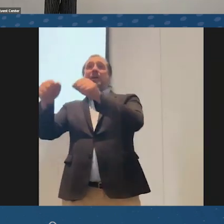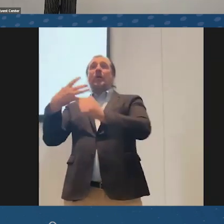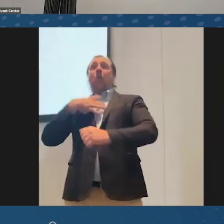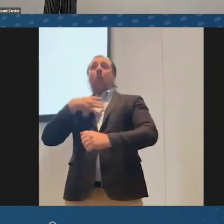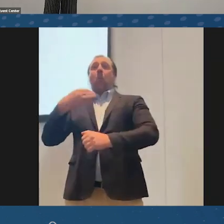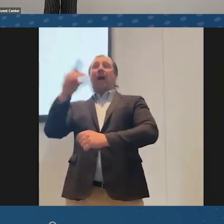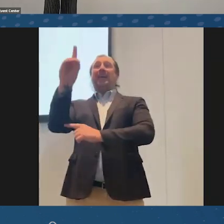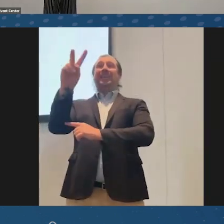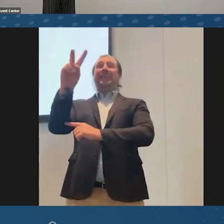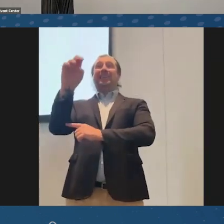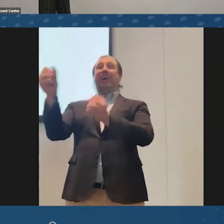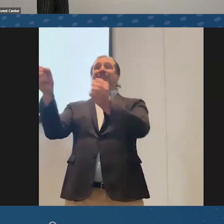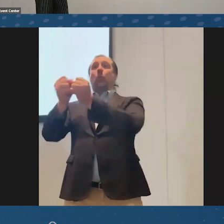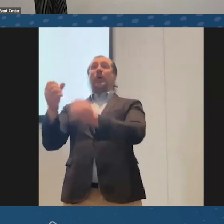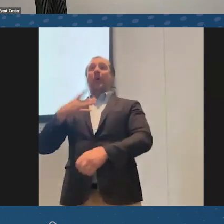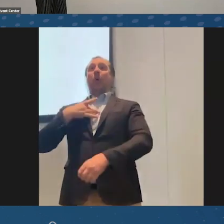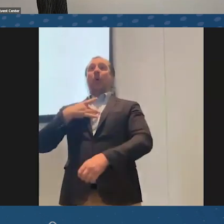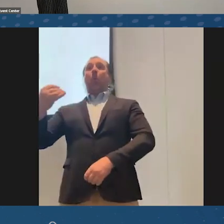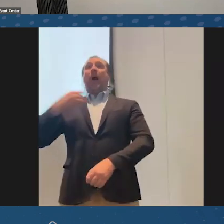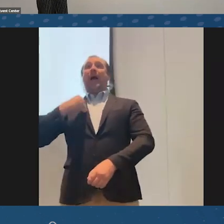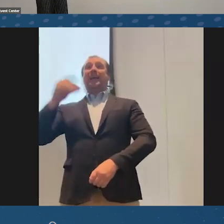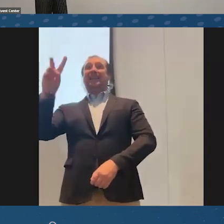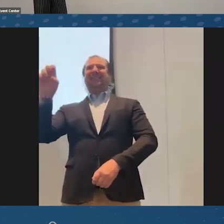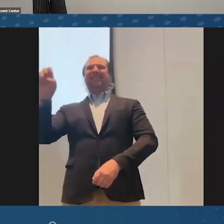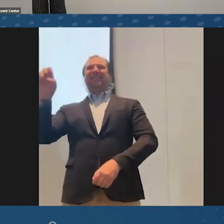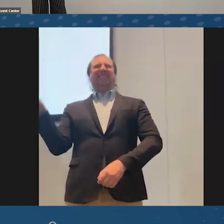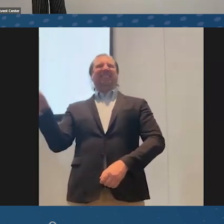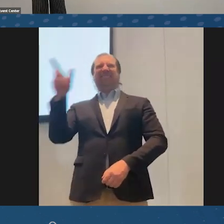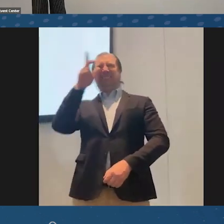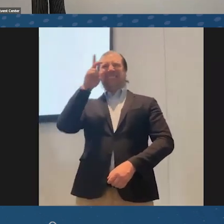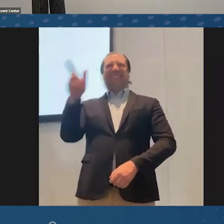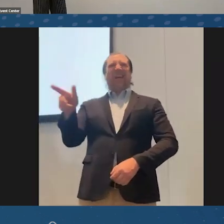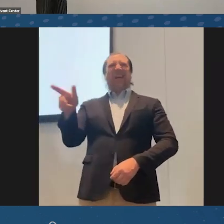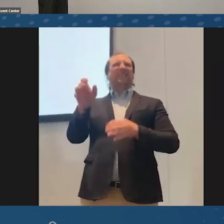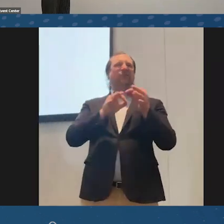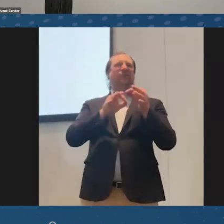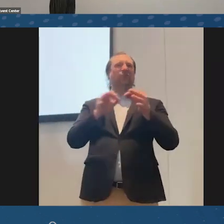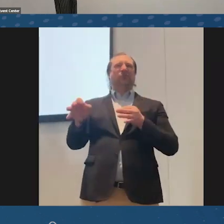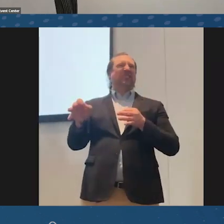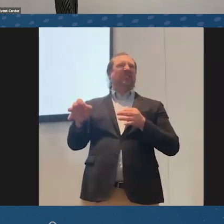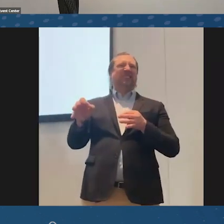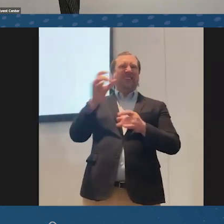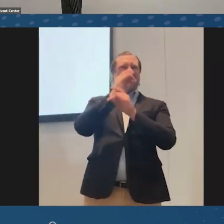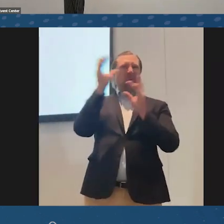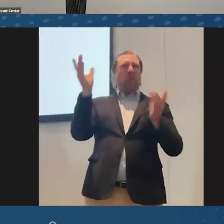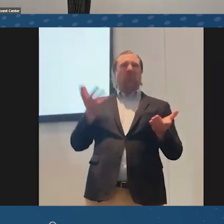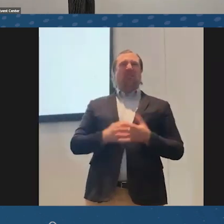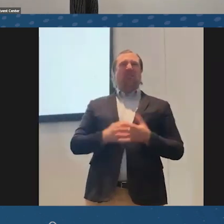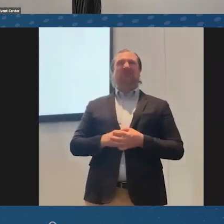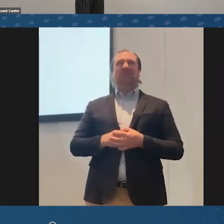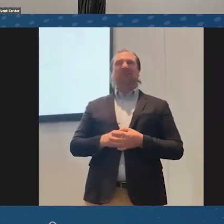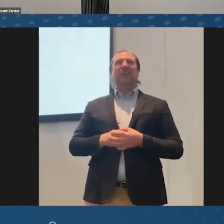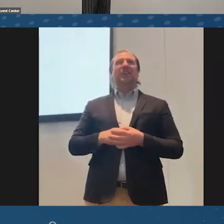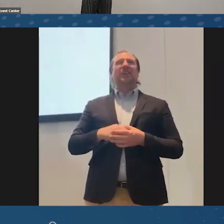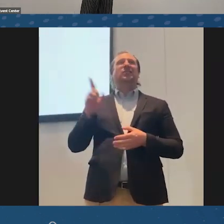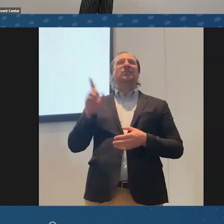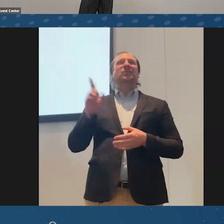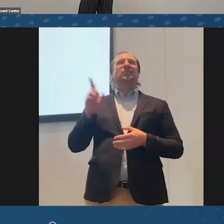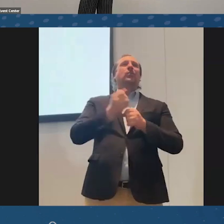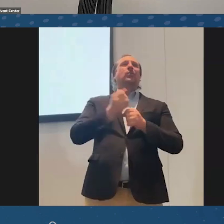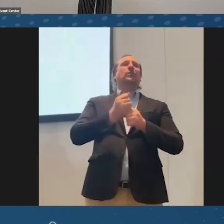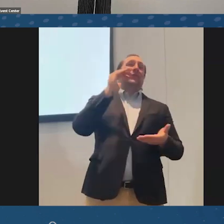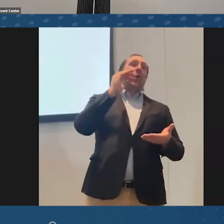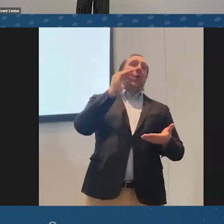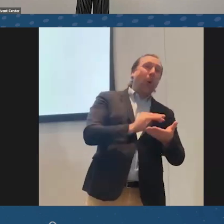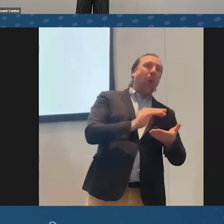device on it. It's a pretty bad description. It's horrible, in fact. It received our